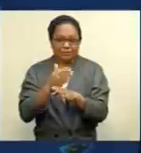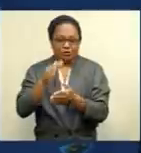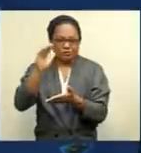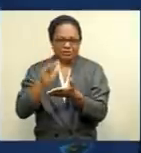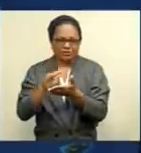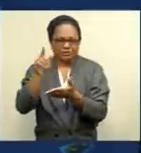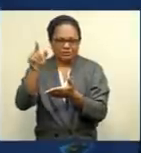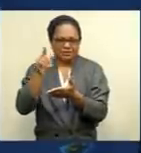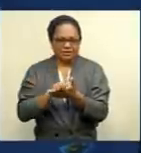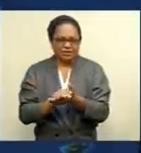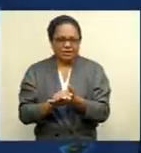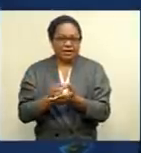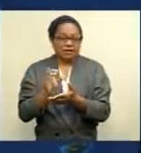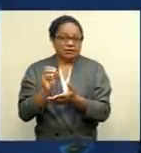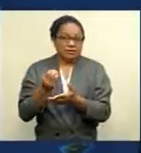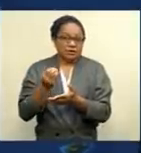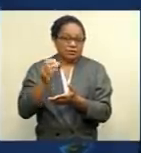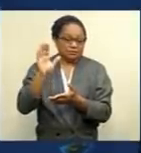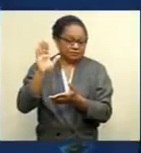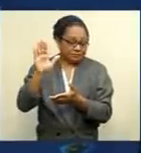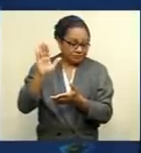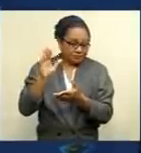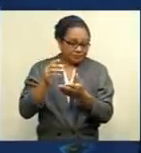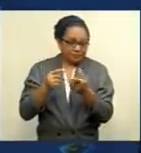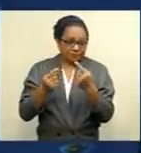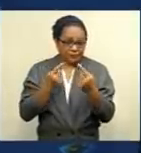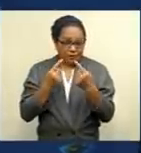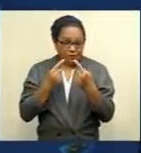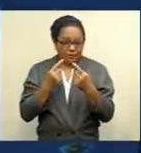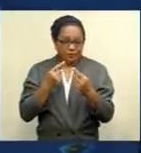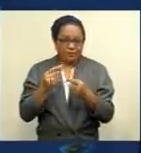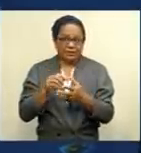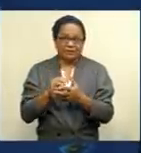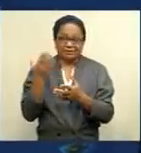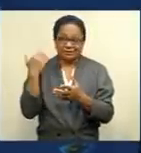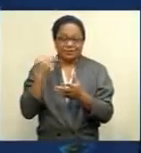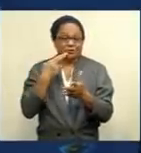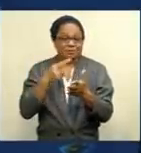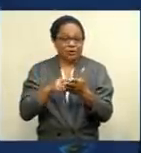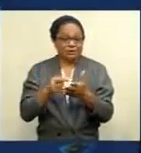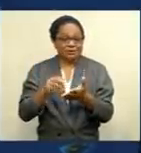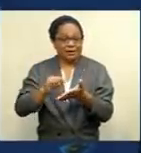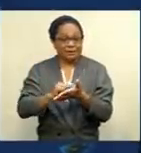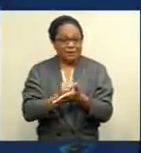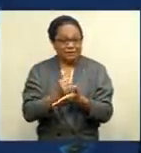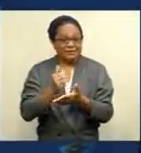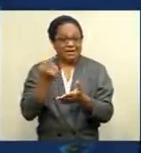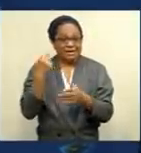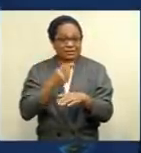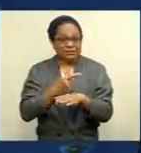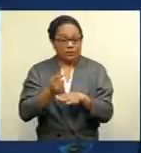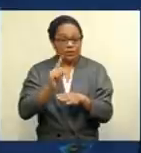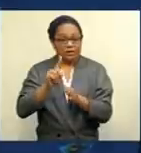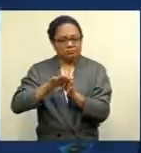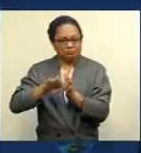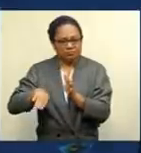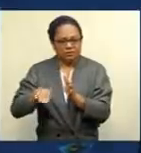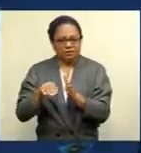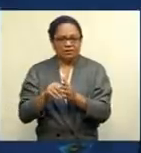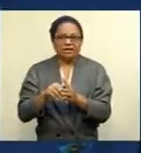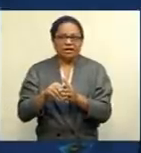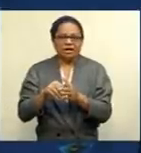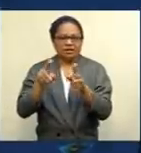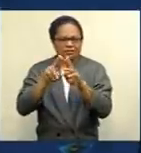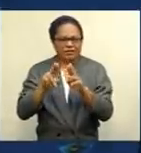not a surprise to market after soft US payroll figures published last week have effectively ruled out any chance of the Fed's